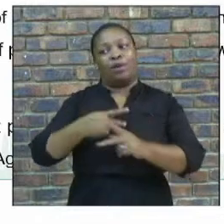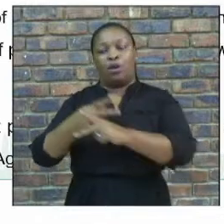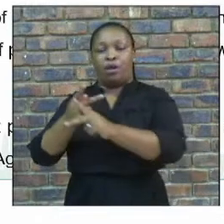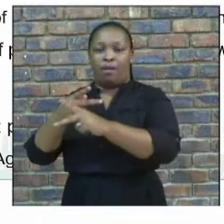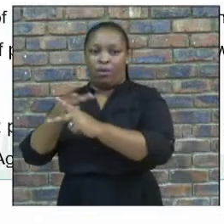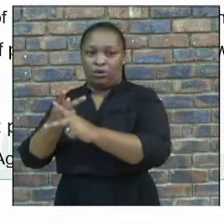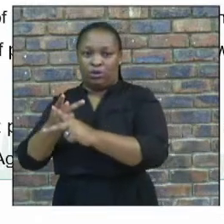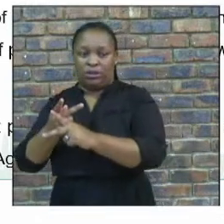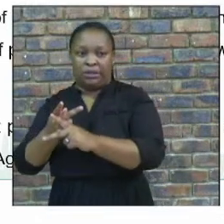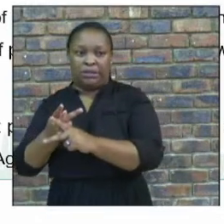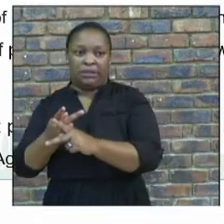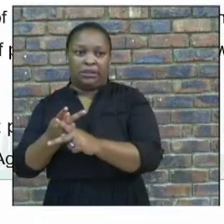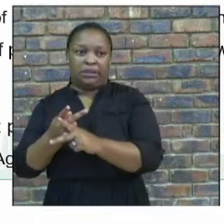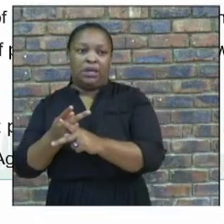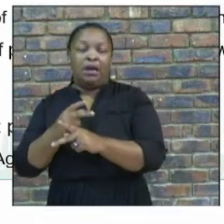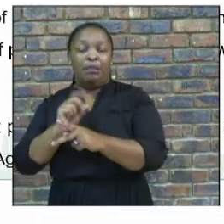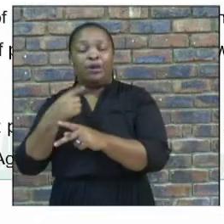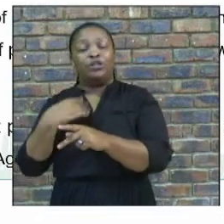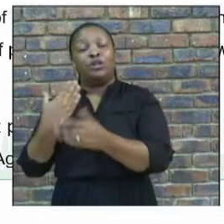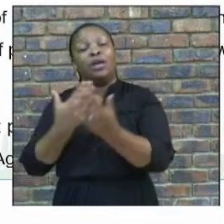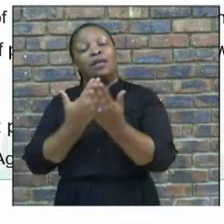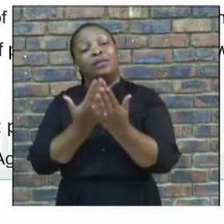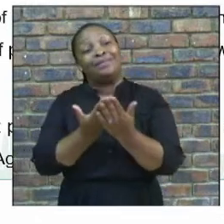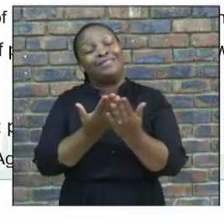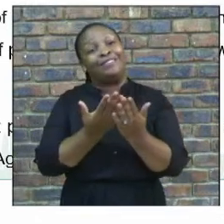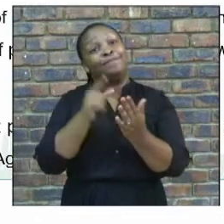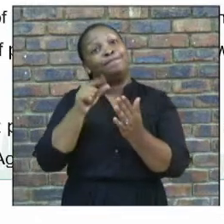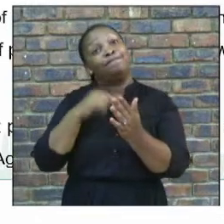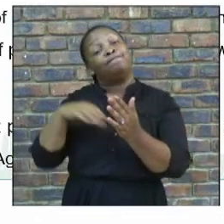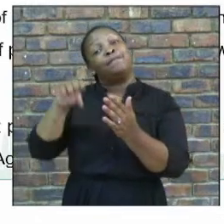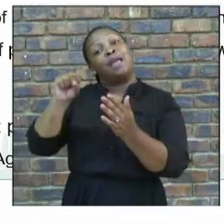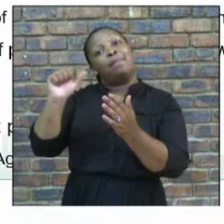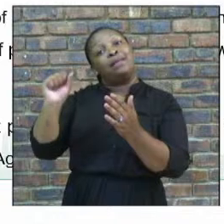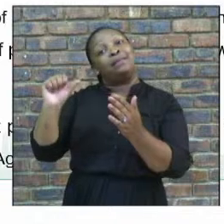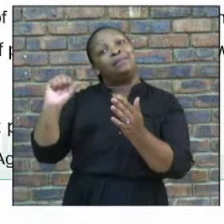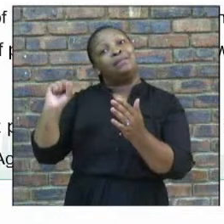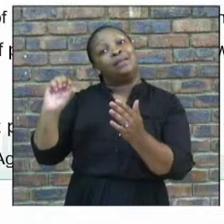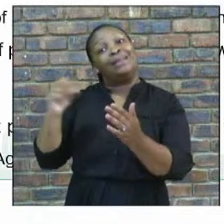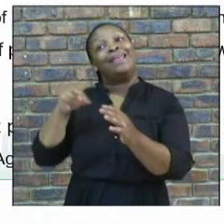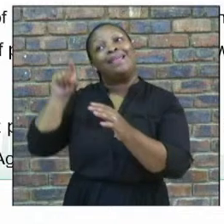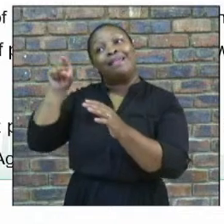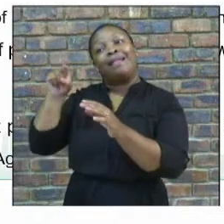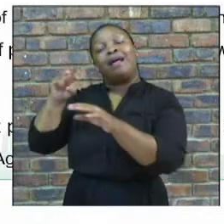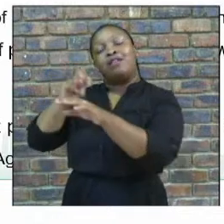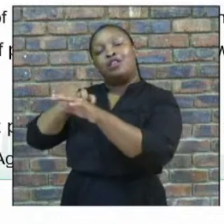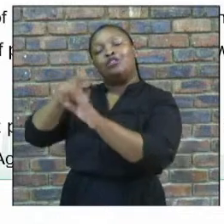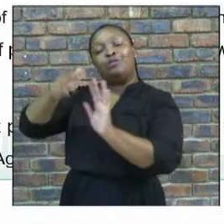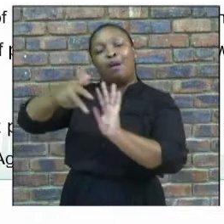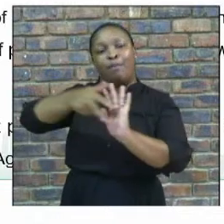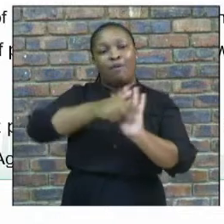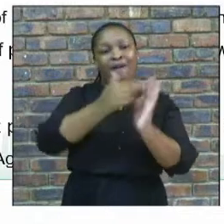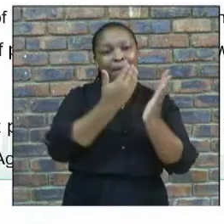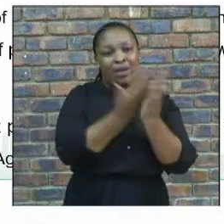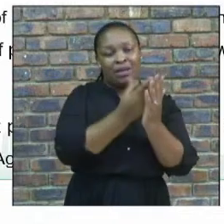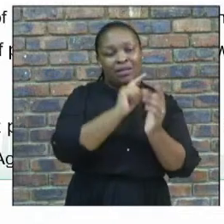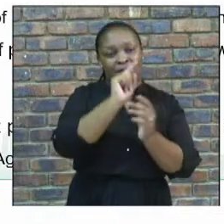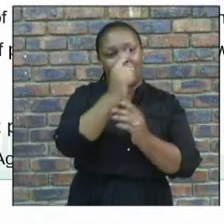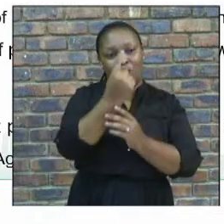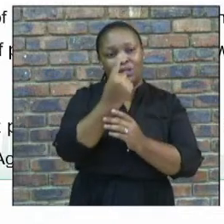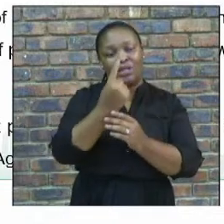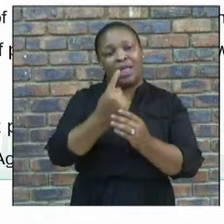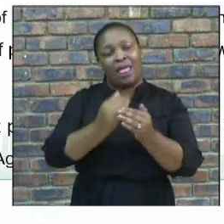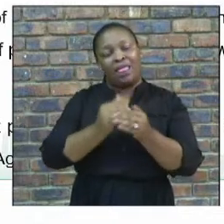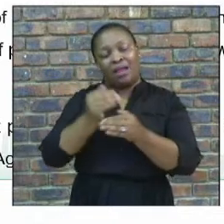provides that our agency, they must approve the application